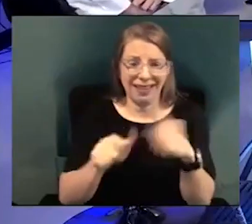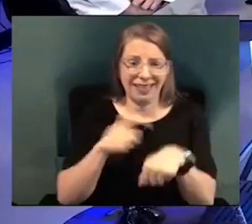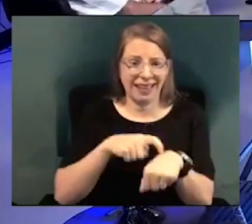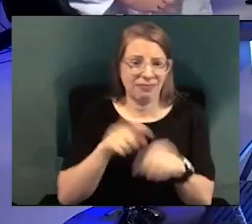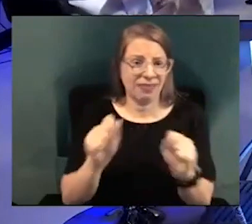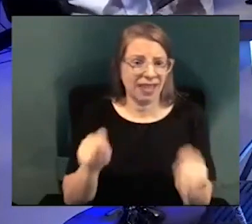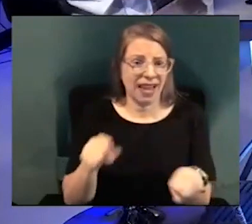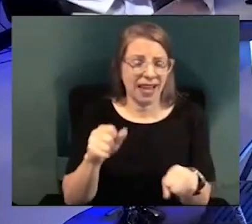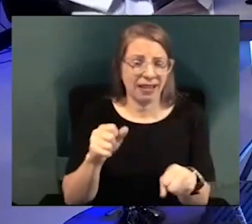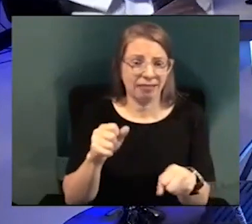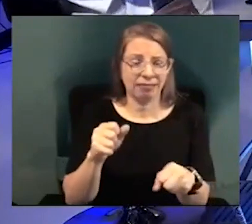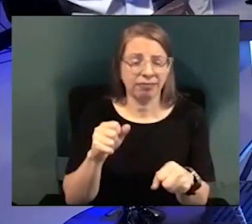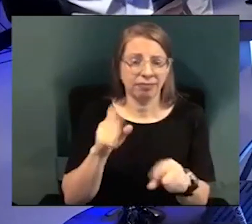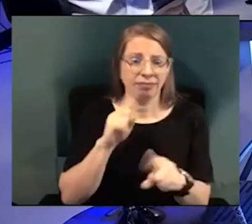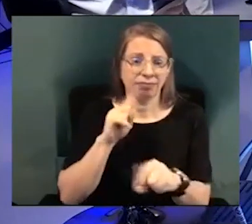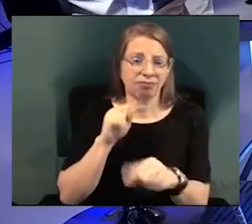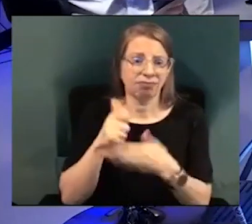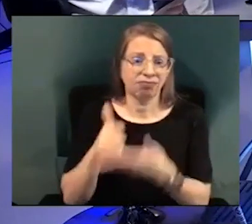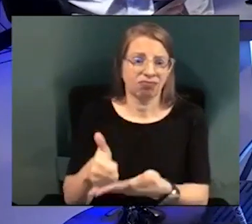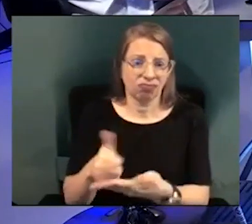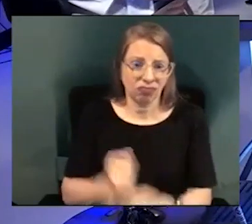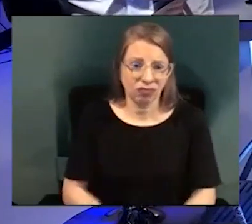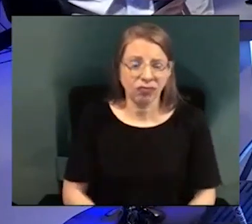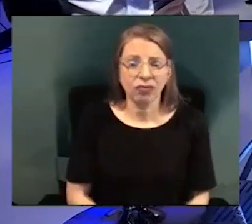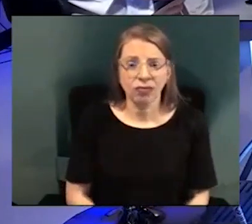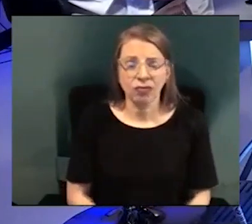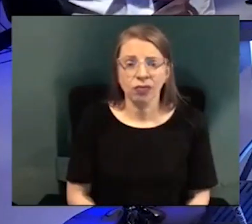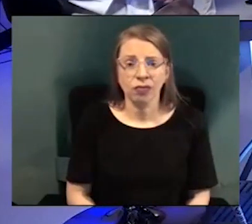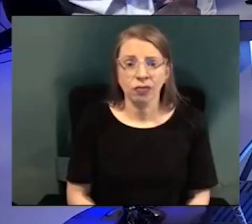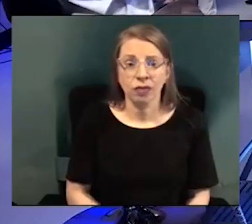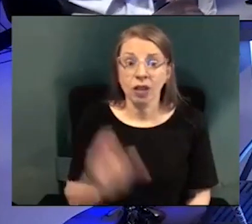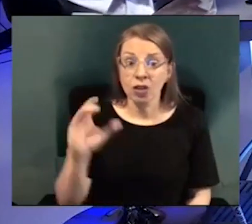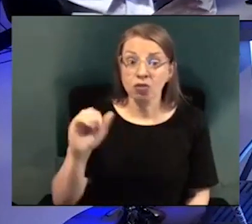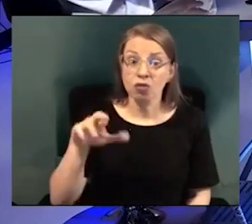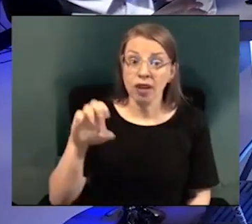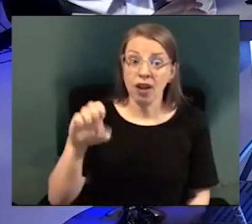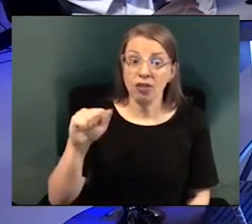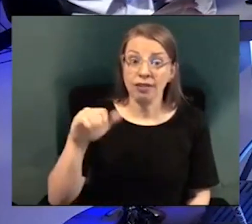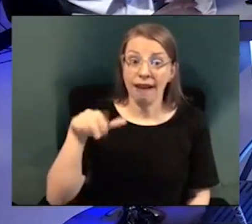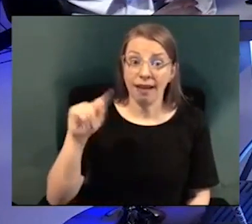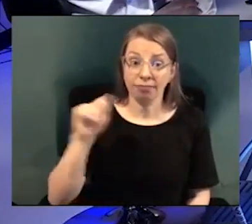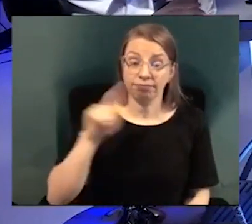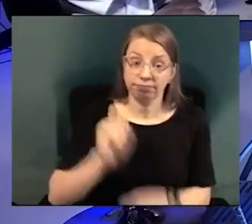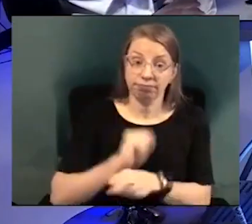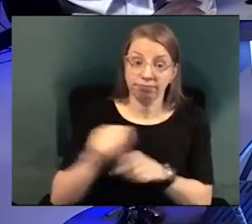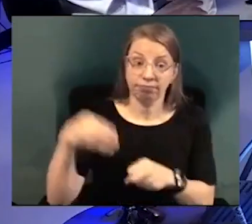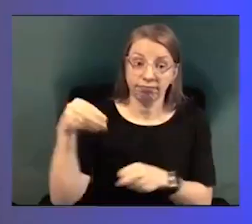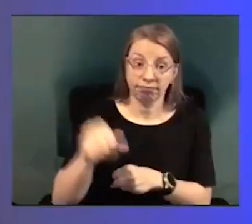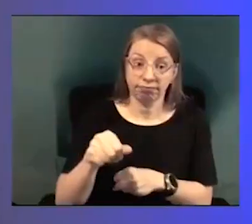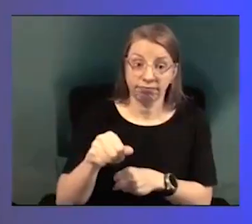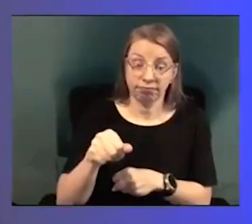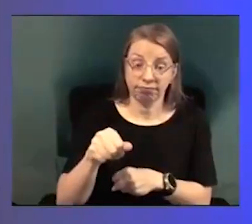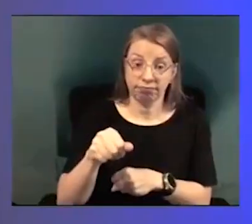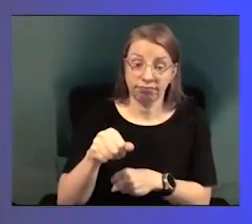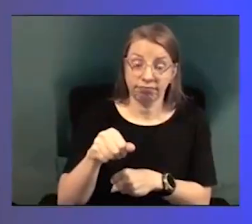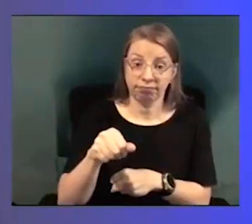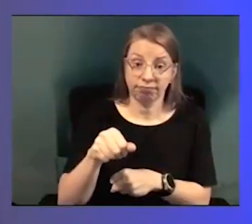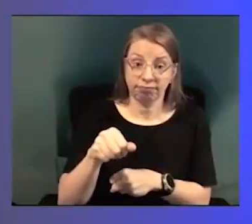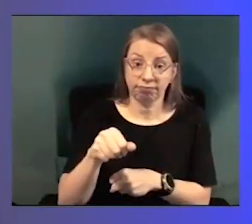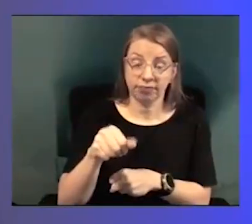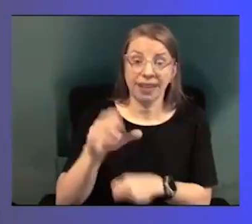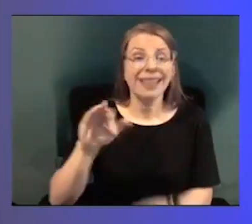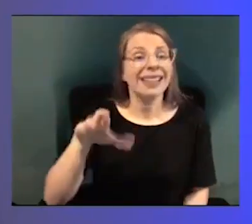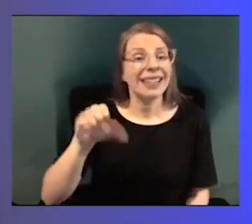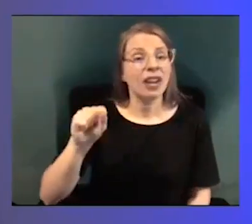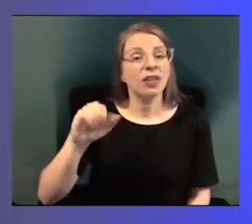the CARES Act actually help pay for anybody's bills if folks are underinsured or don't have any insurance? The CARES Act only covers